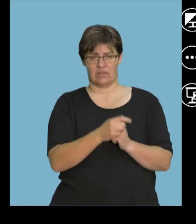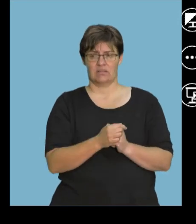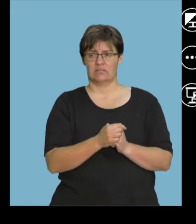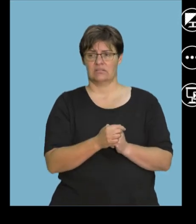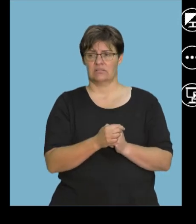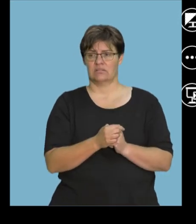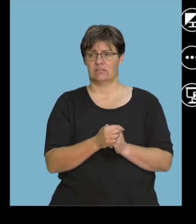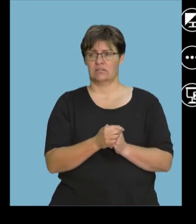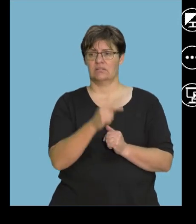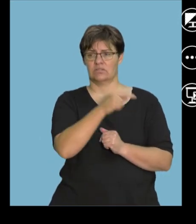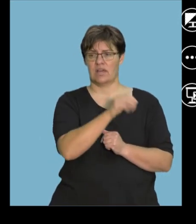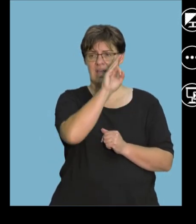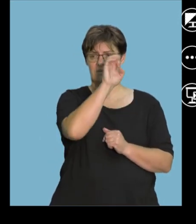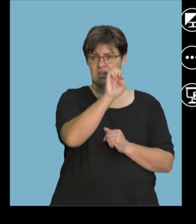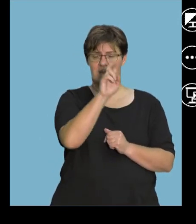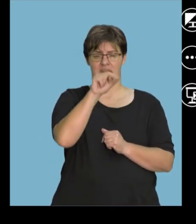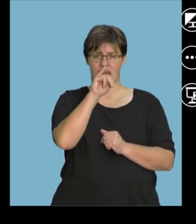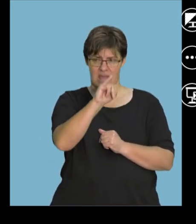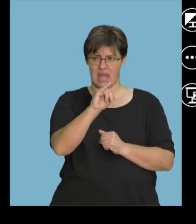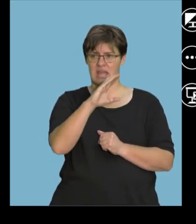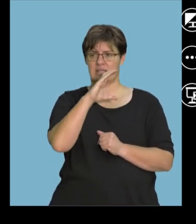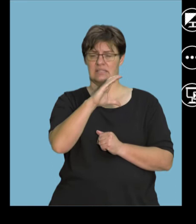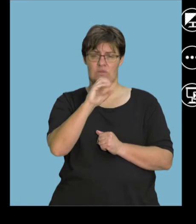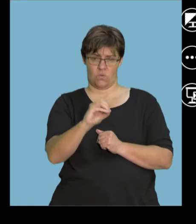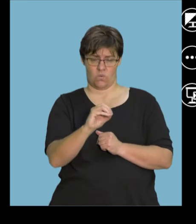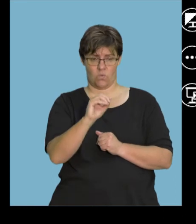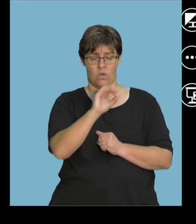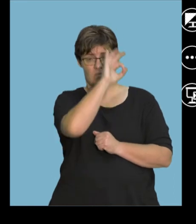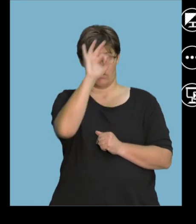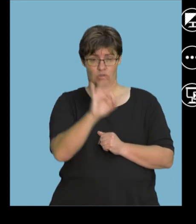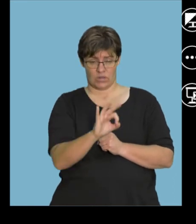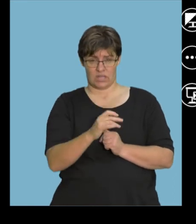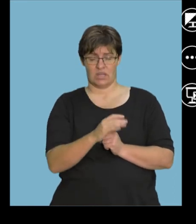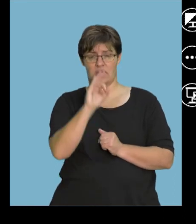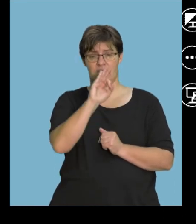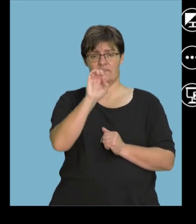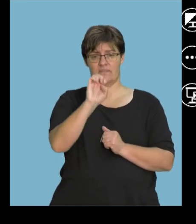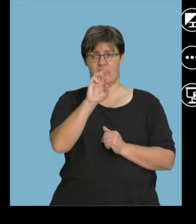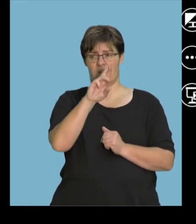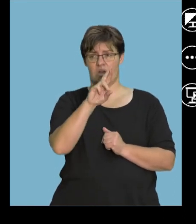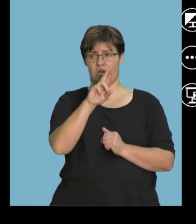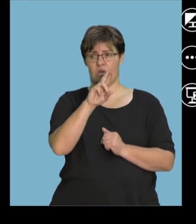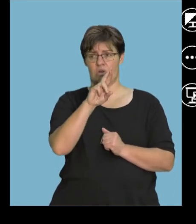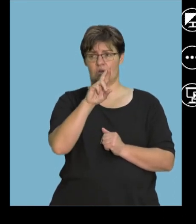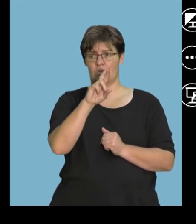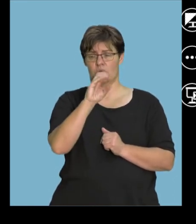another term. So nickel will be symbol Ni, cobalt Co. So these 3, we call them